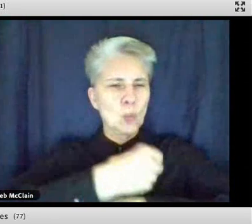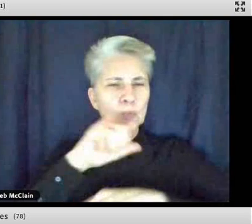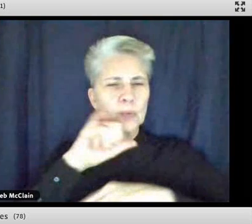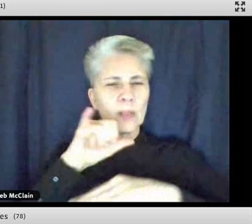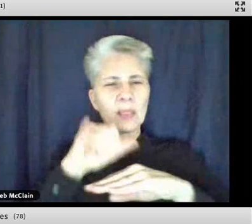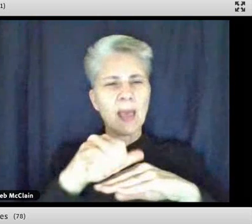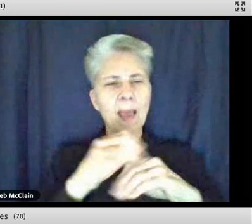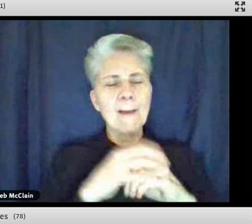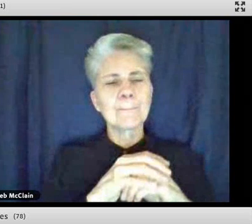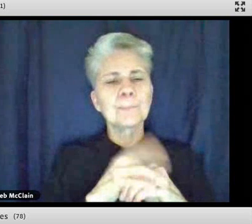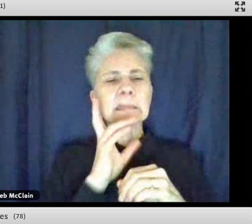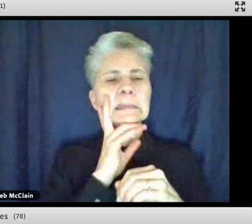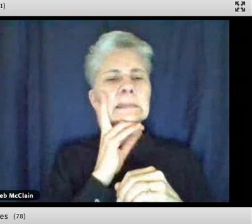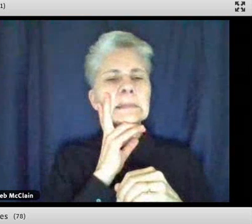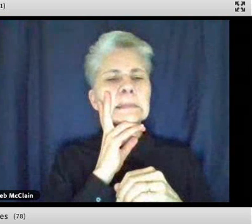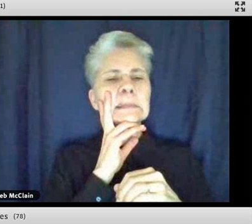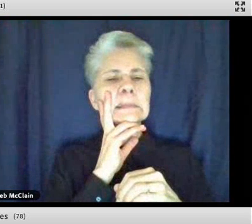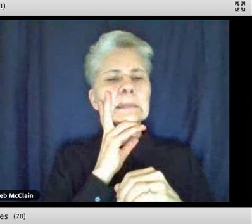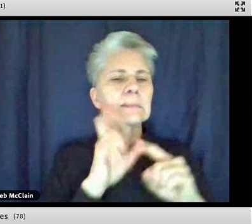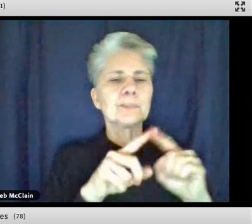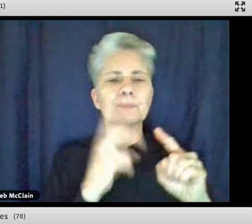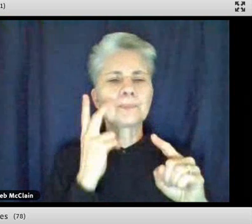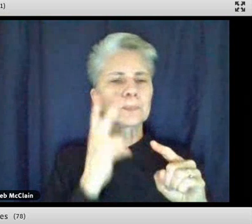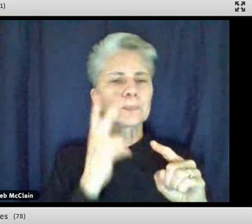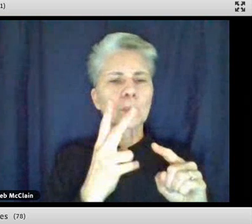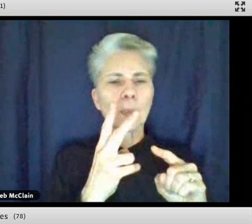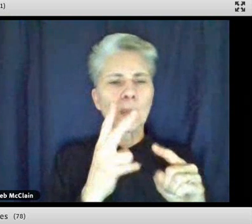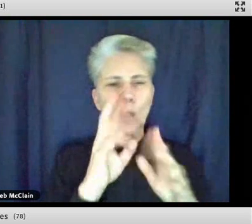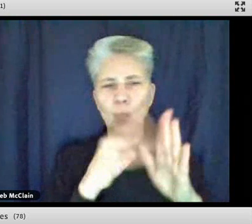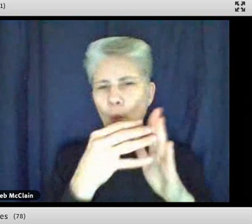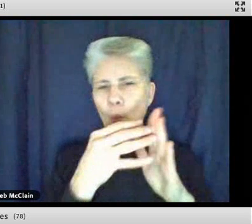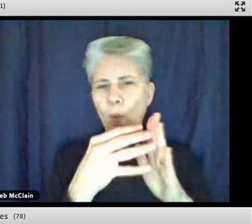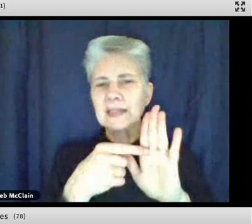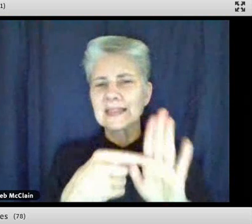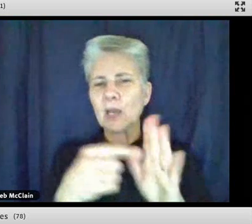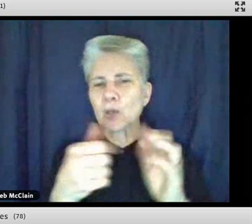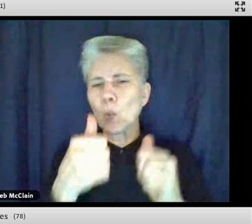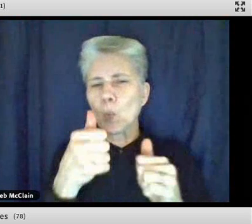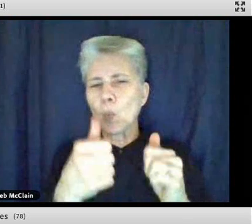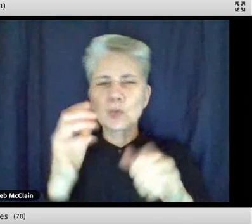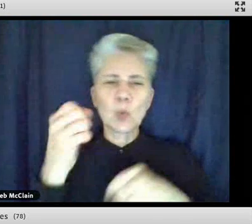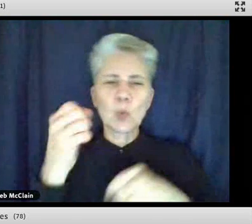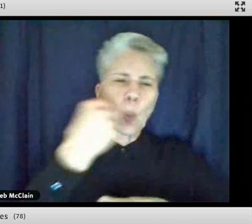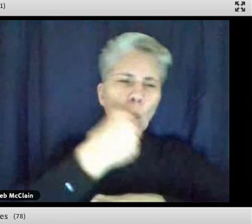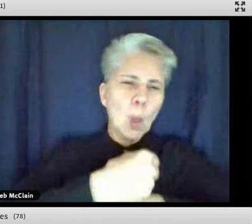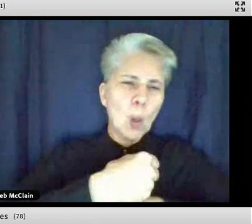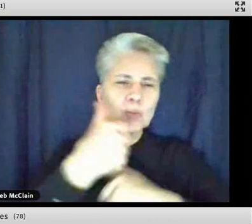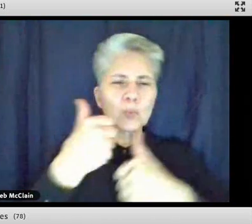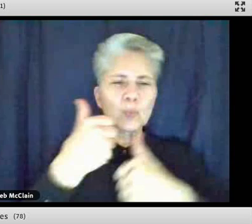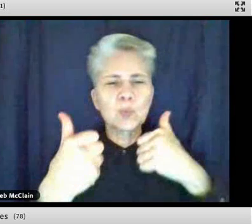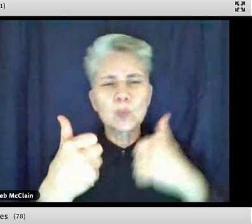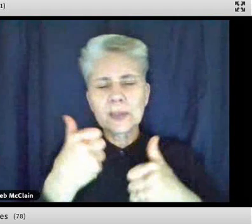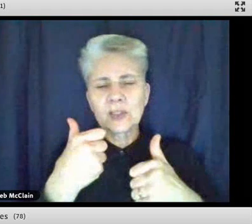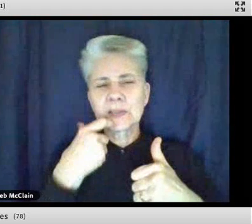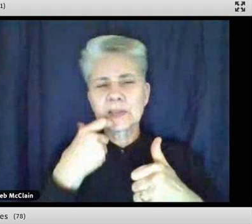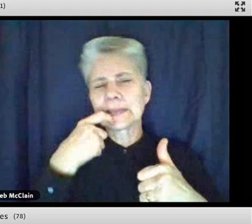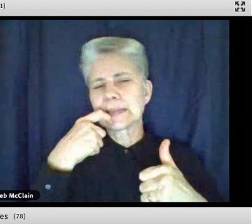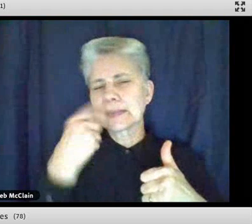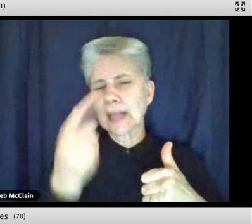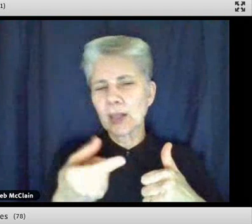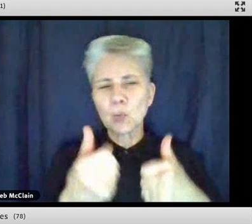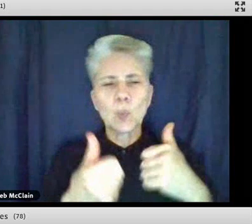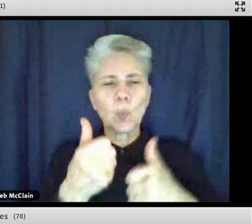the little graph here. So it's telling you which ones are closed. It's telling you which ones have banned large gatherings,